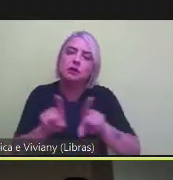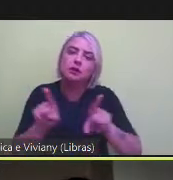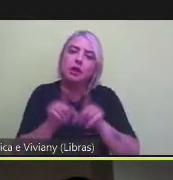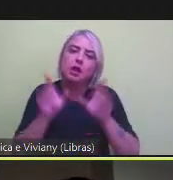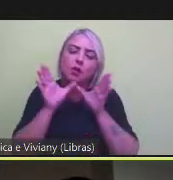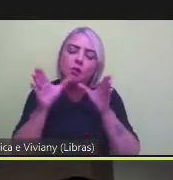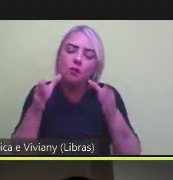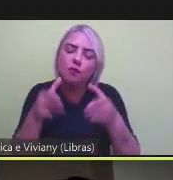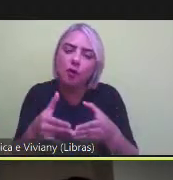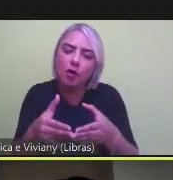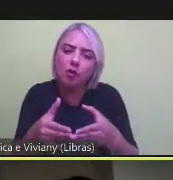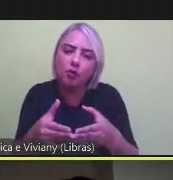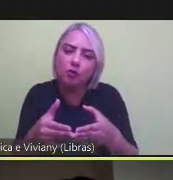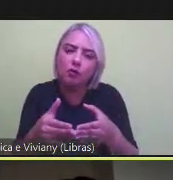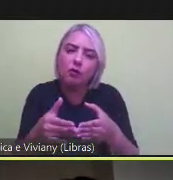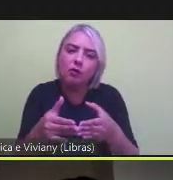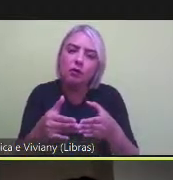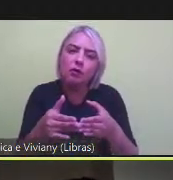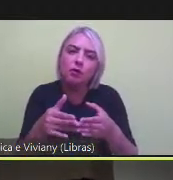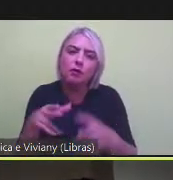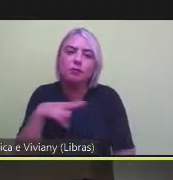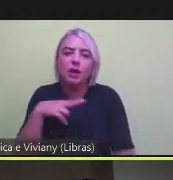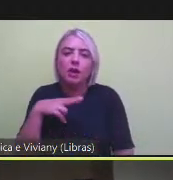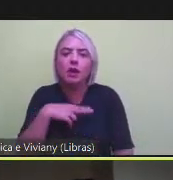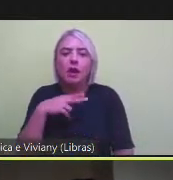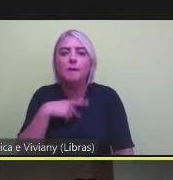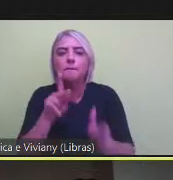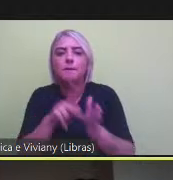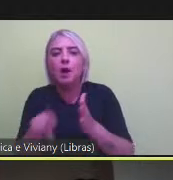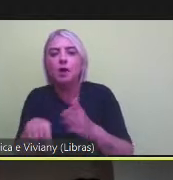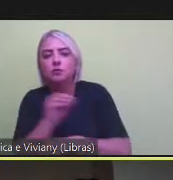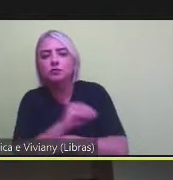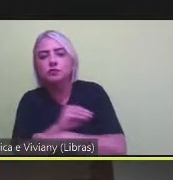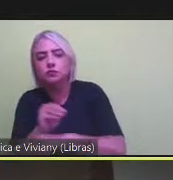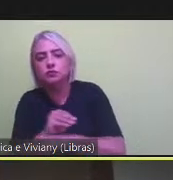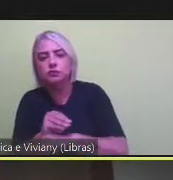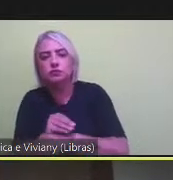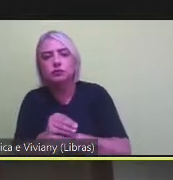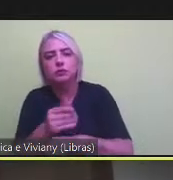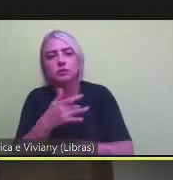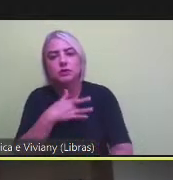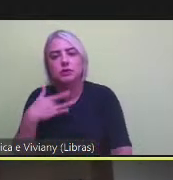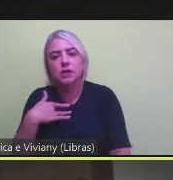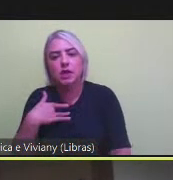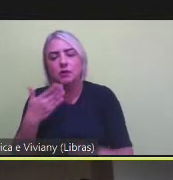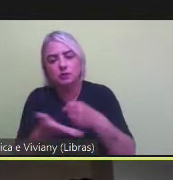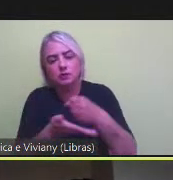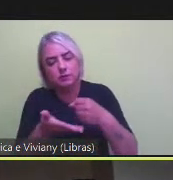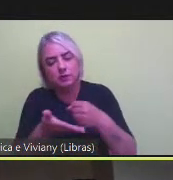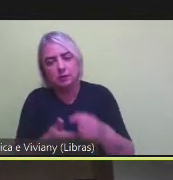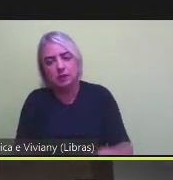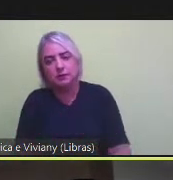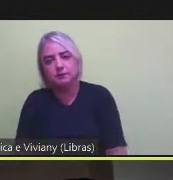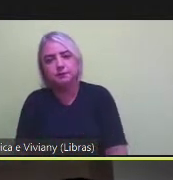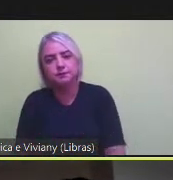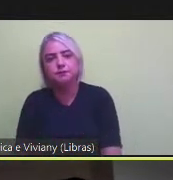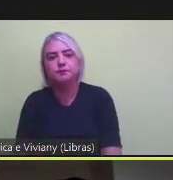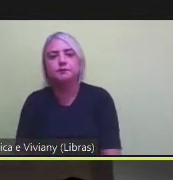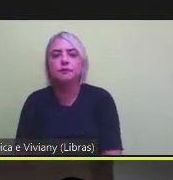a focus, a particular focus for the healthcare, primary